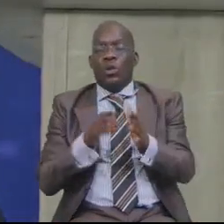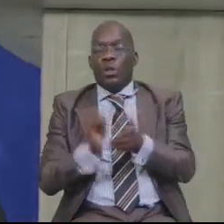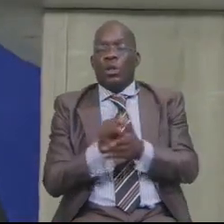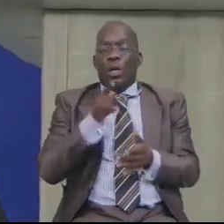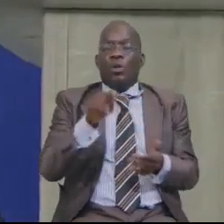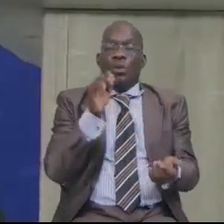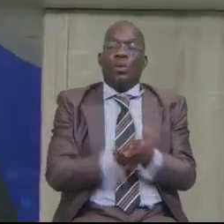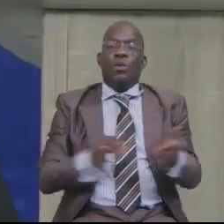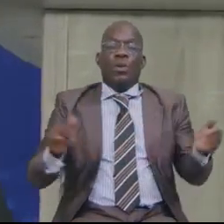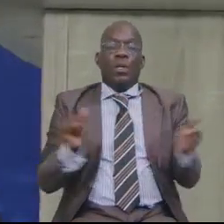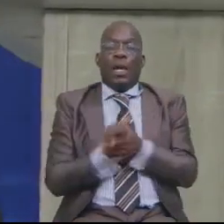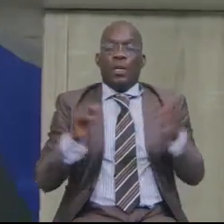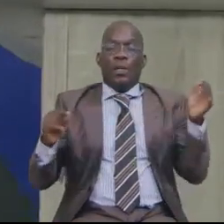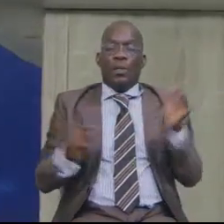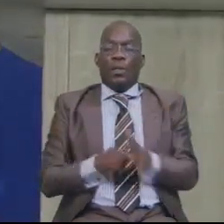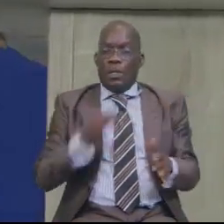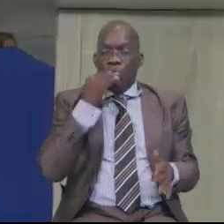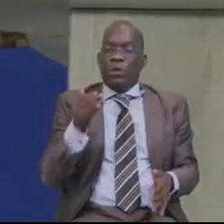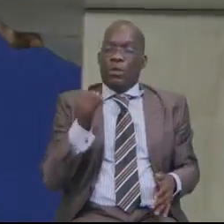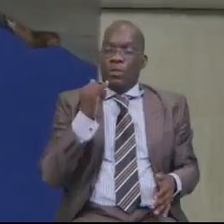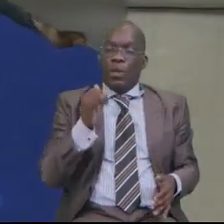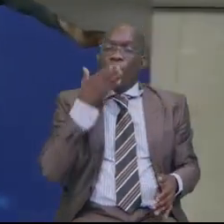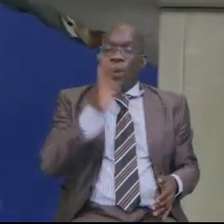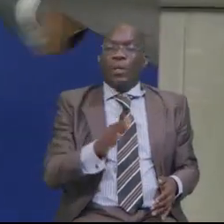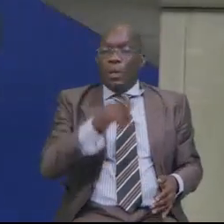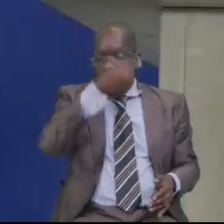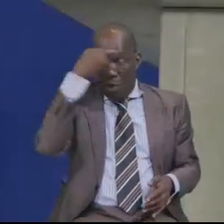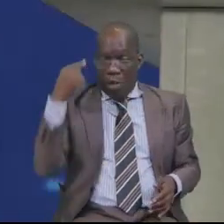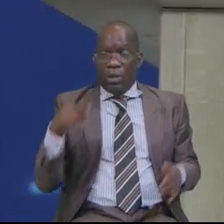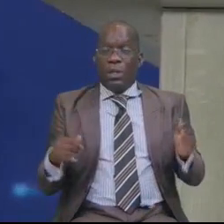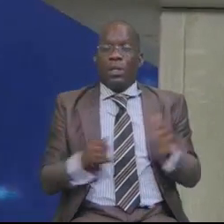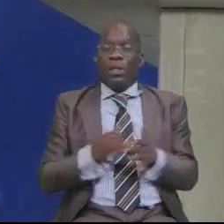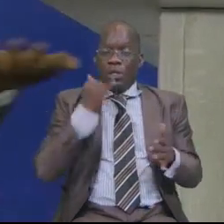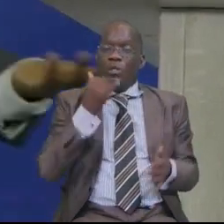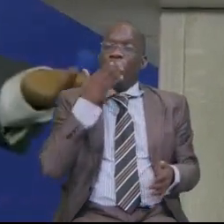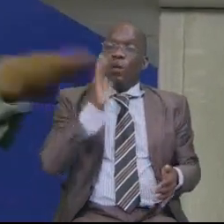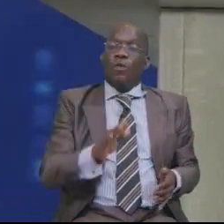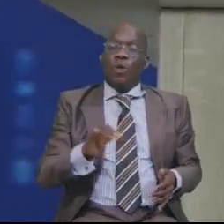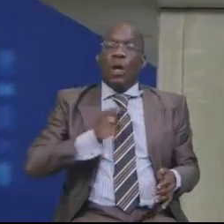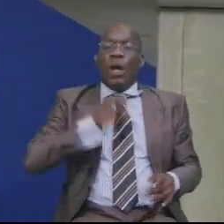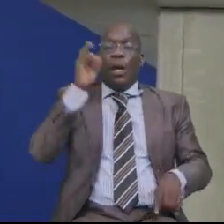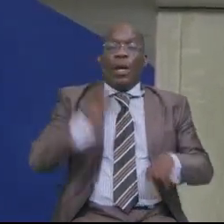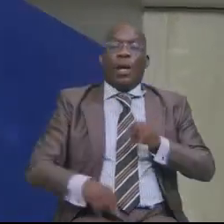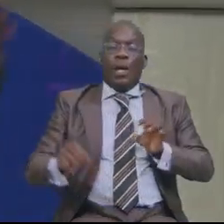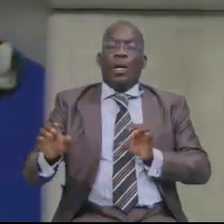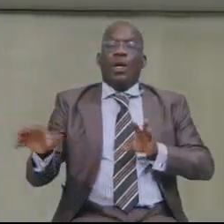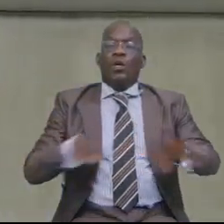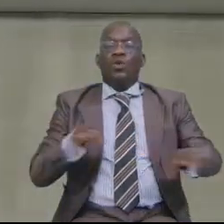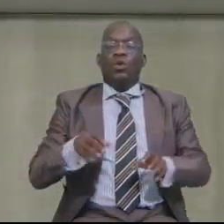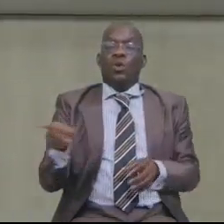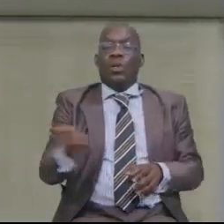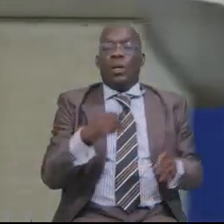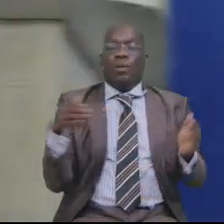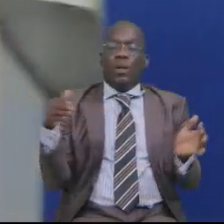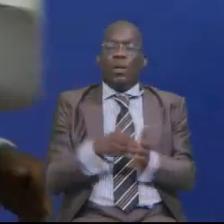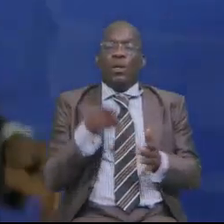this is evil, and because it is evil, I cannot deal in them anymore. You